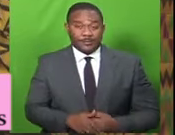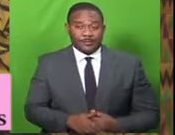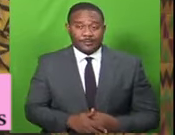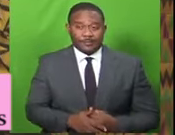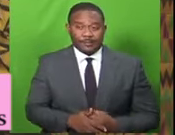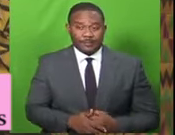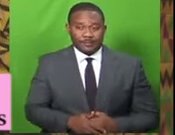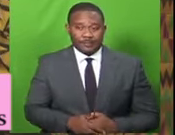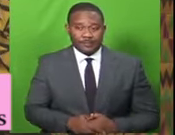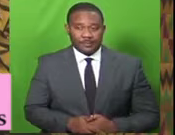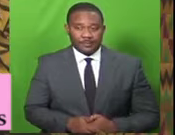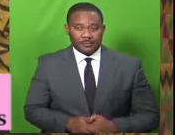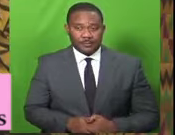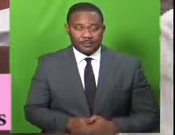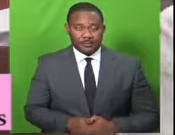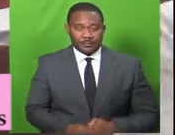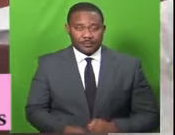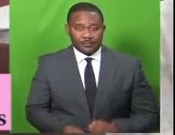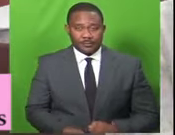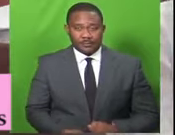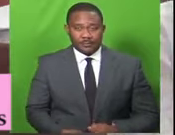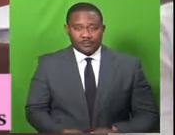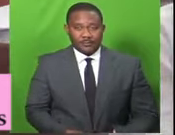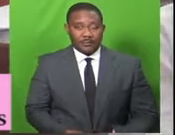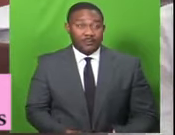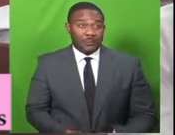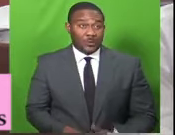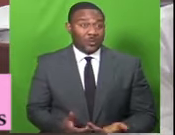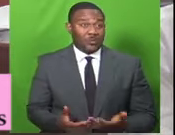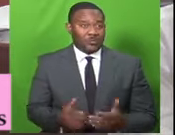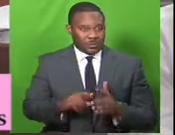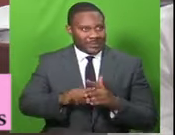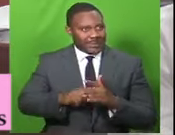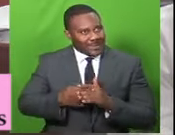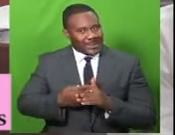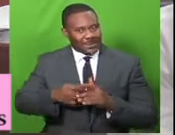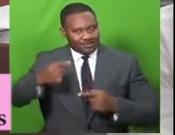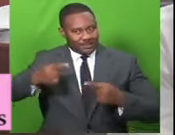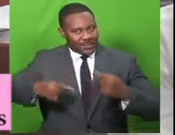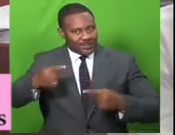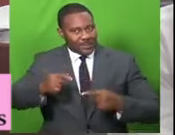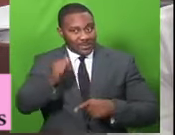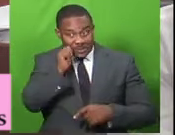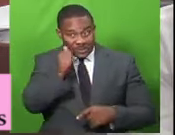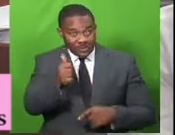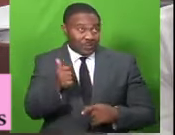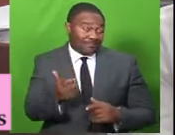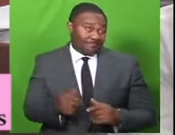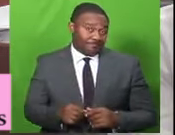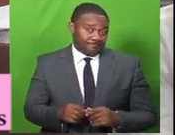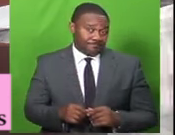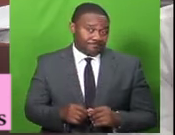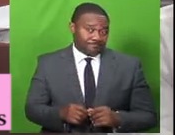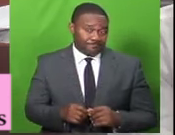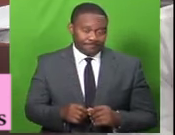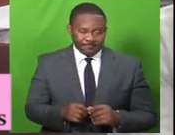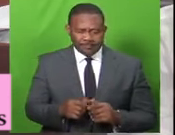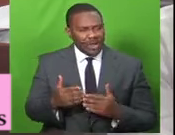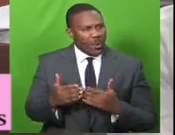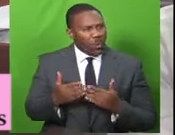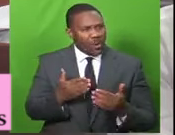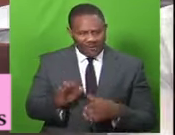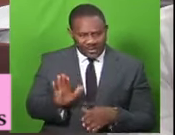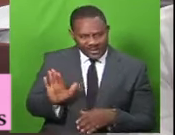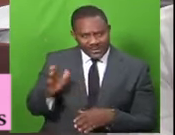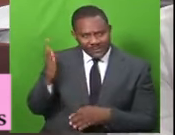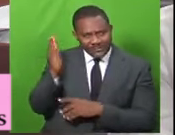to the beginning of the debate tomorrow, and not to dilute whatever has been